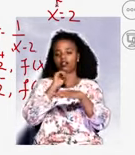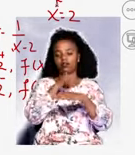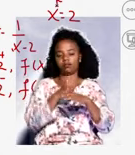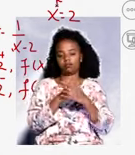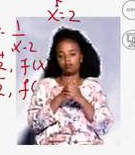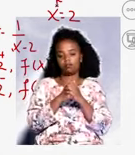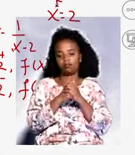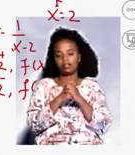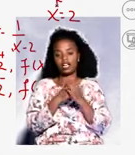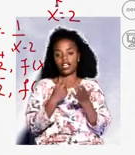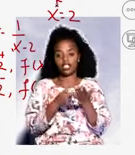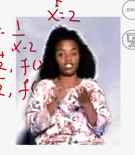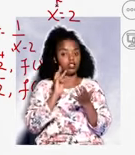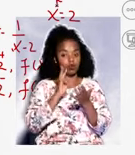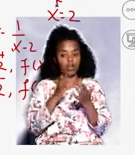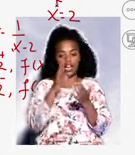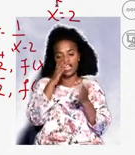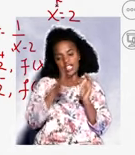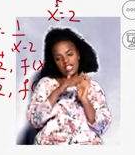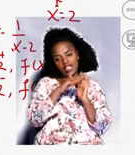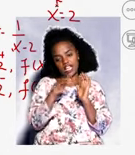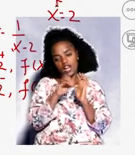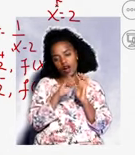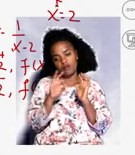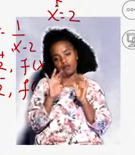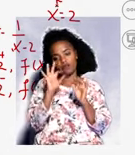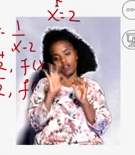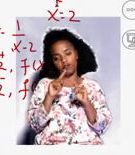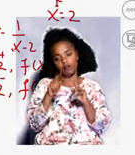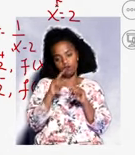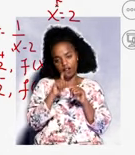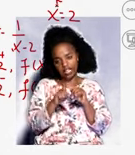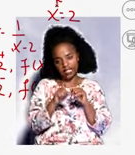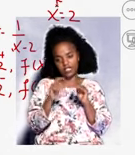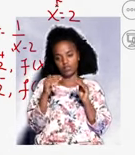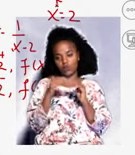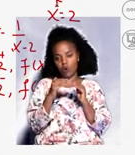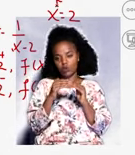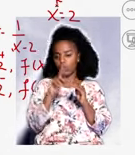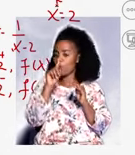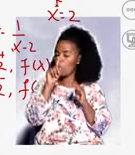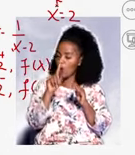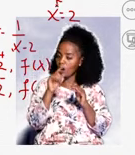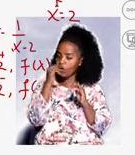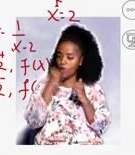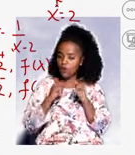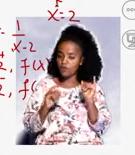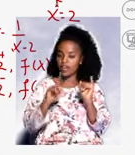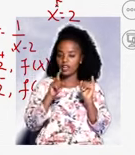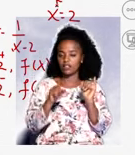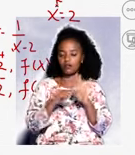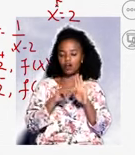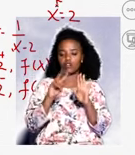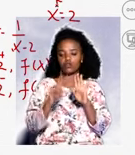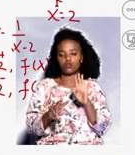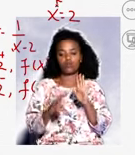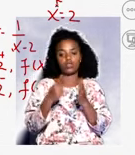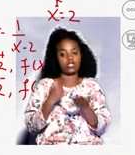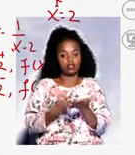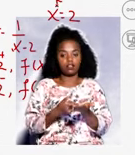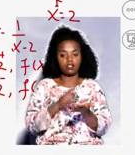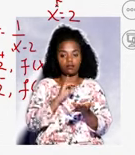This will be the graph of f of x is equal to 1/x minus 2. So this is